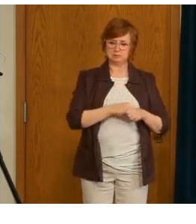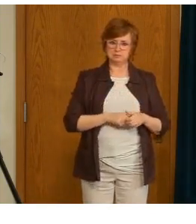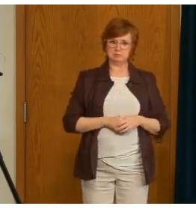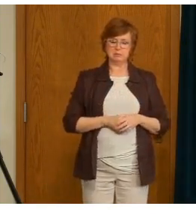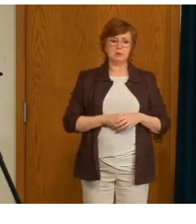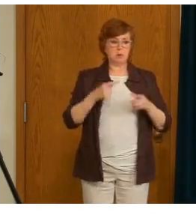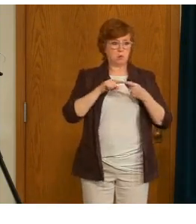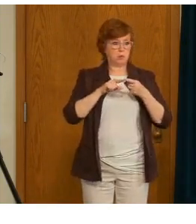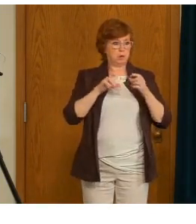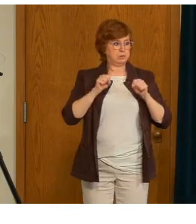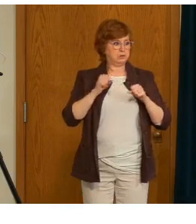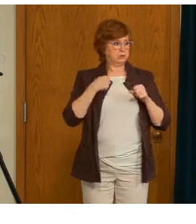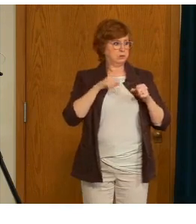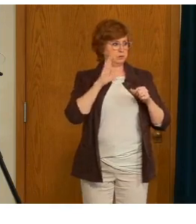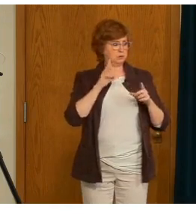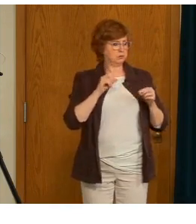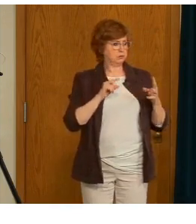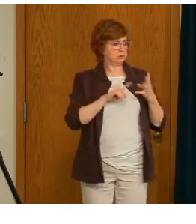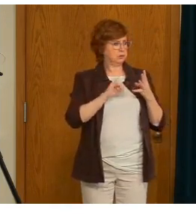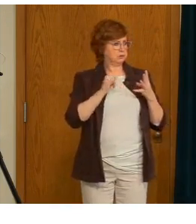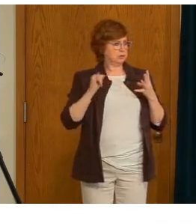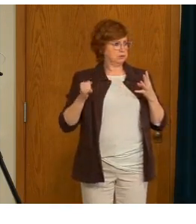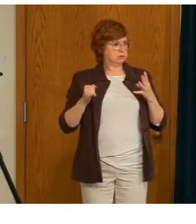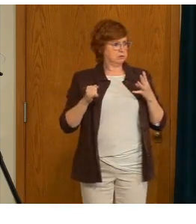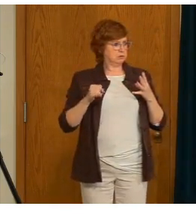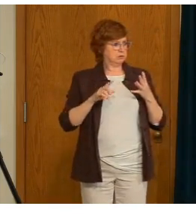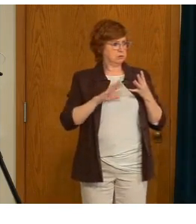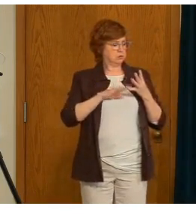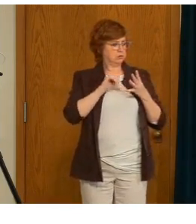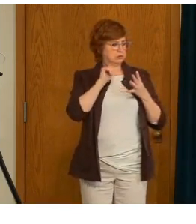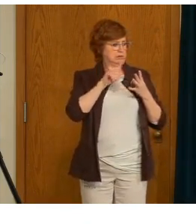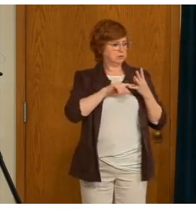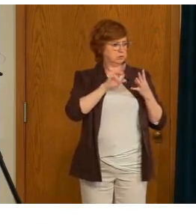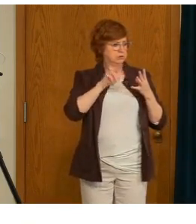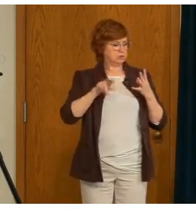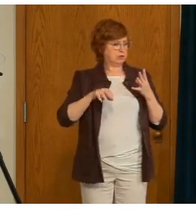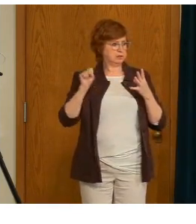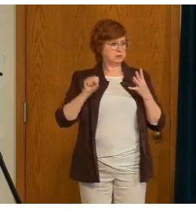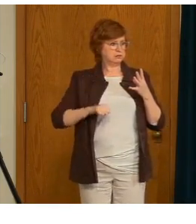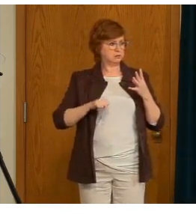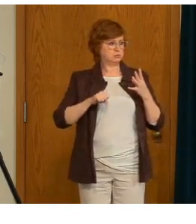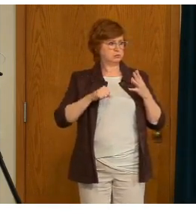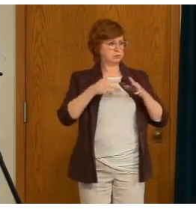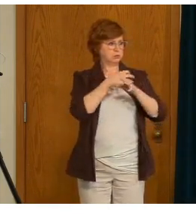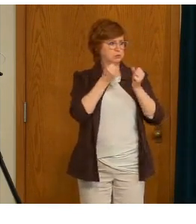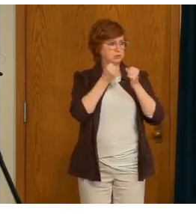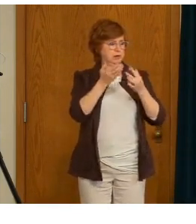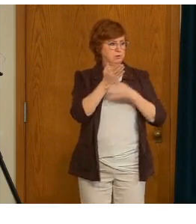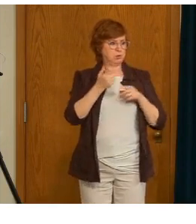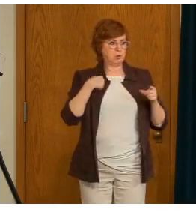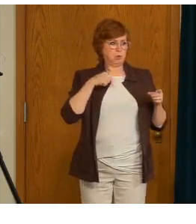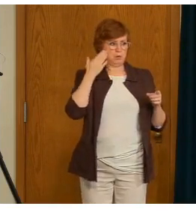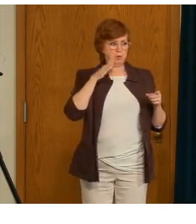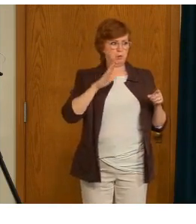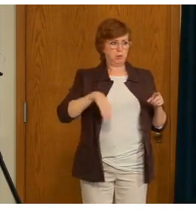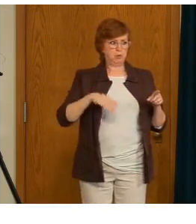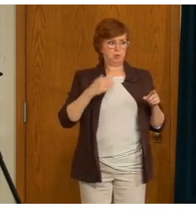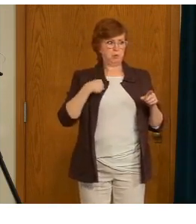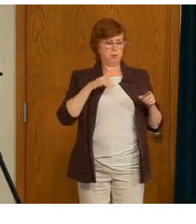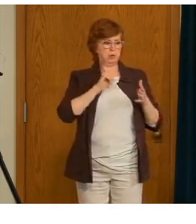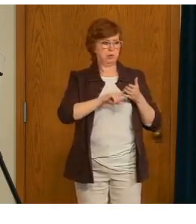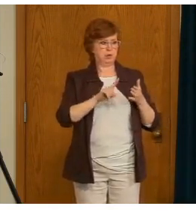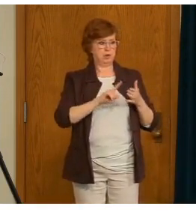So as soon as we can, we'll get them back open. Absolutely, Mark. Is that where Johnson & Johnson vaccines would be going? Is Regina and Saskatoon drive-thrus? We haven't decided that yet, but